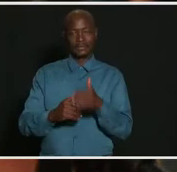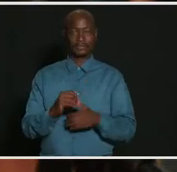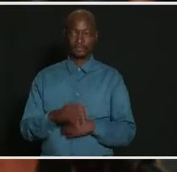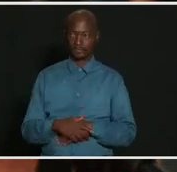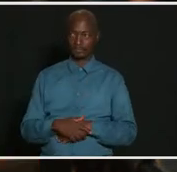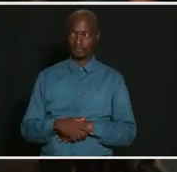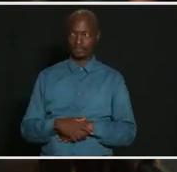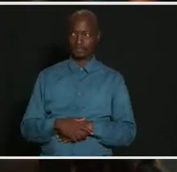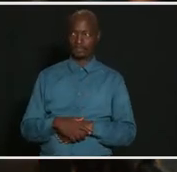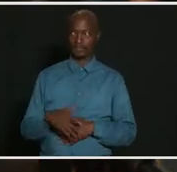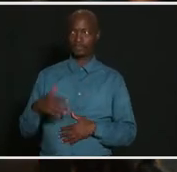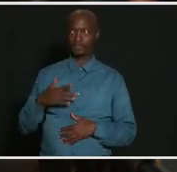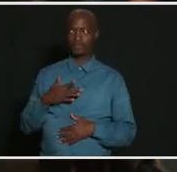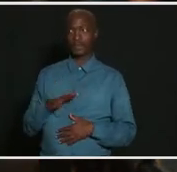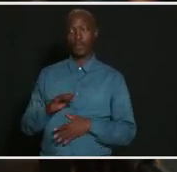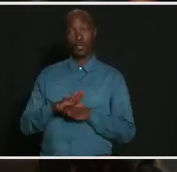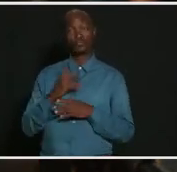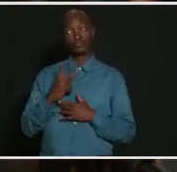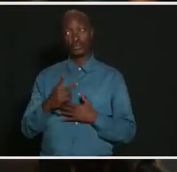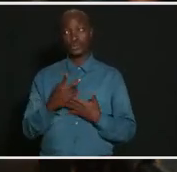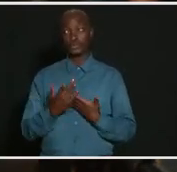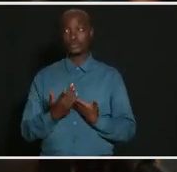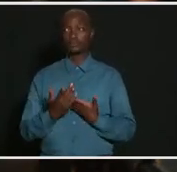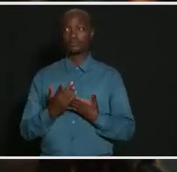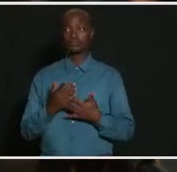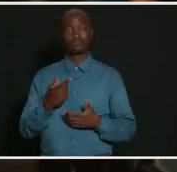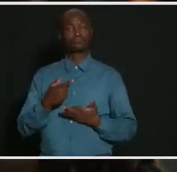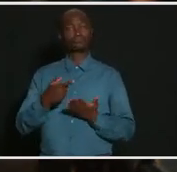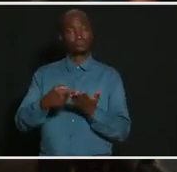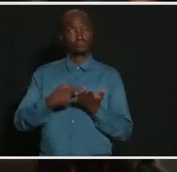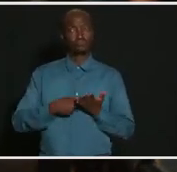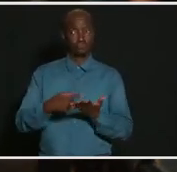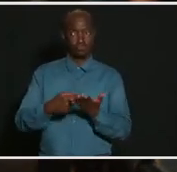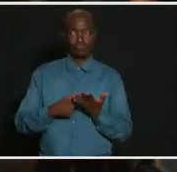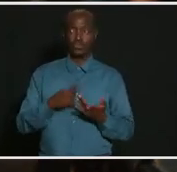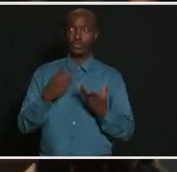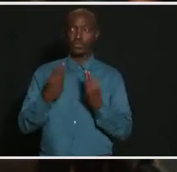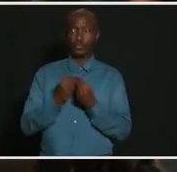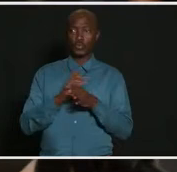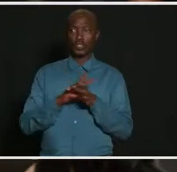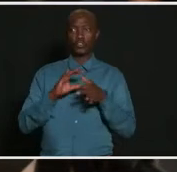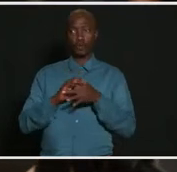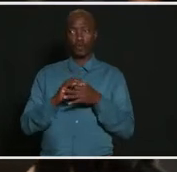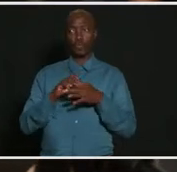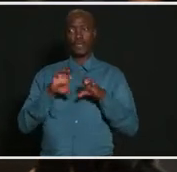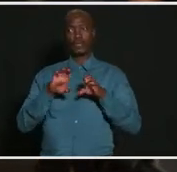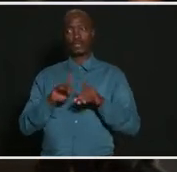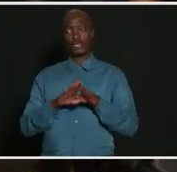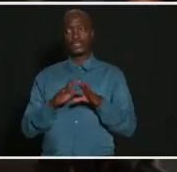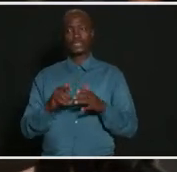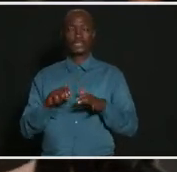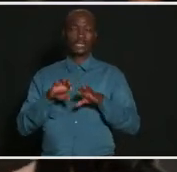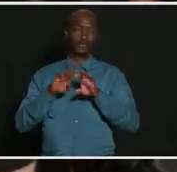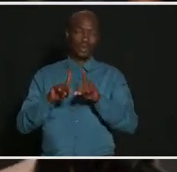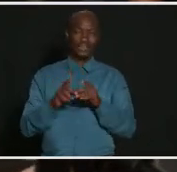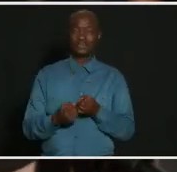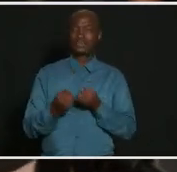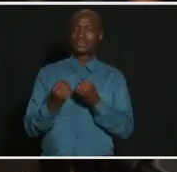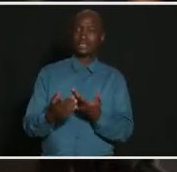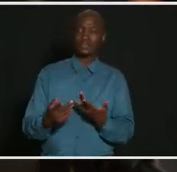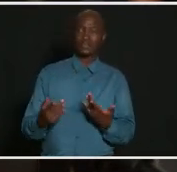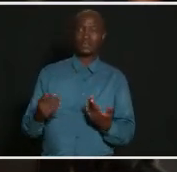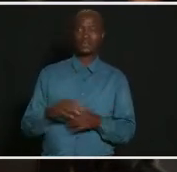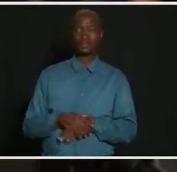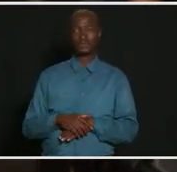I would like to see engagement of the study with home education curriculum providers the pesto